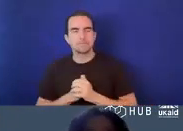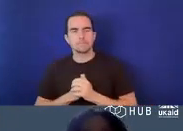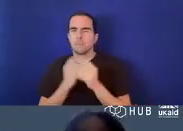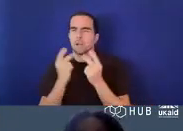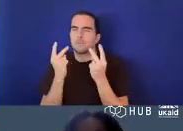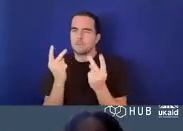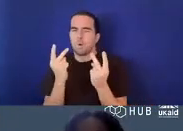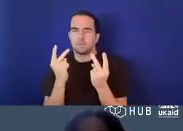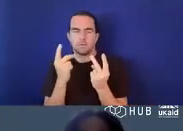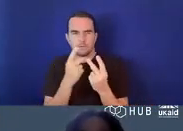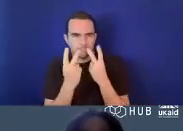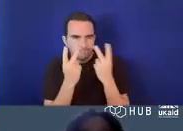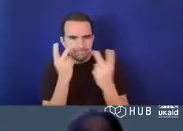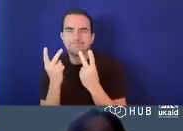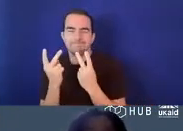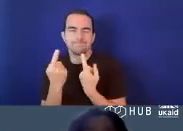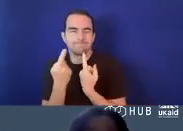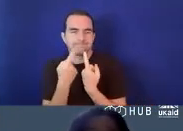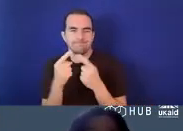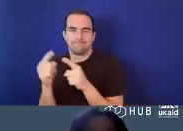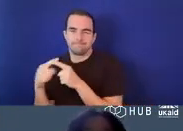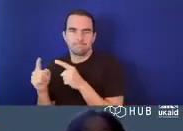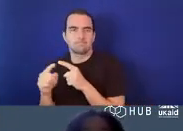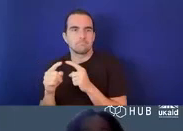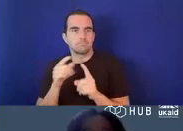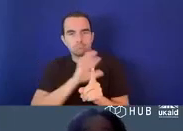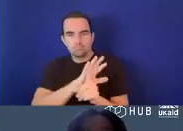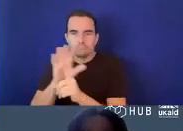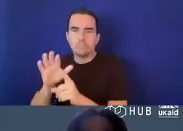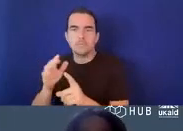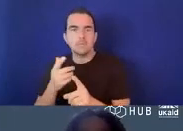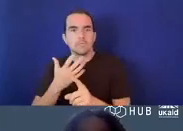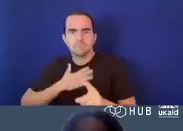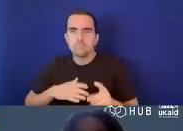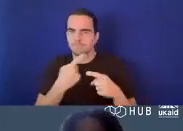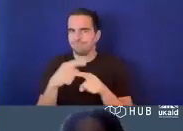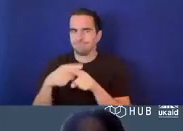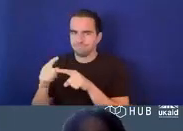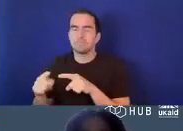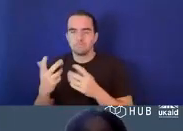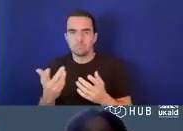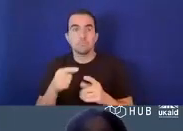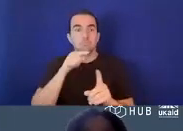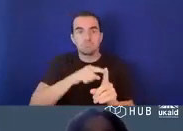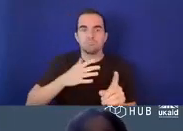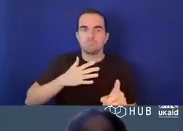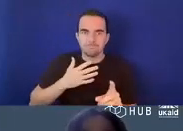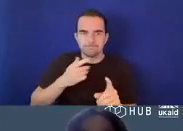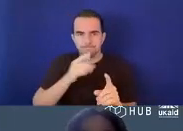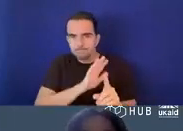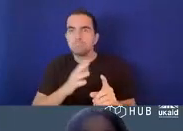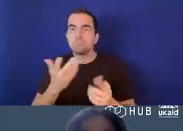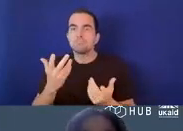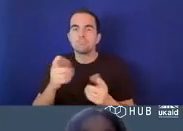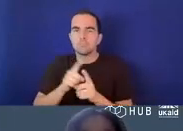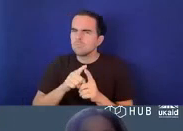complaints and feedback mechanism. Some refer to it as community-based feedback mechanism. You know, some